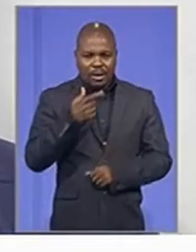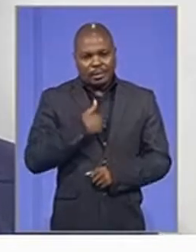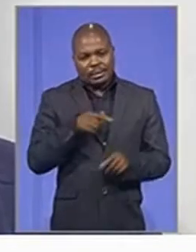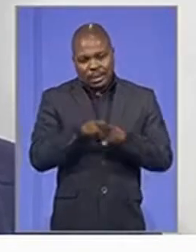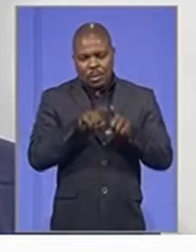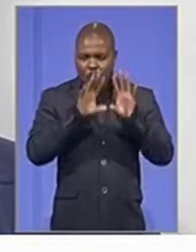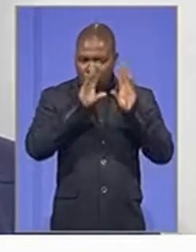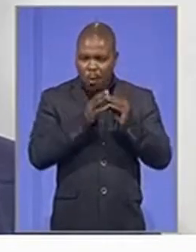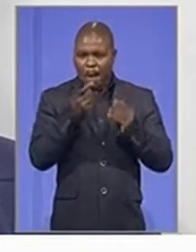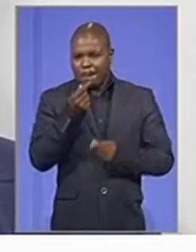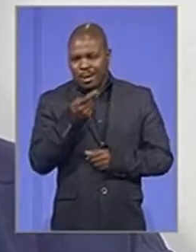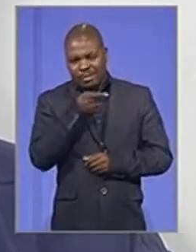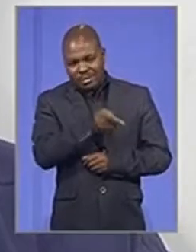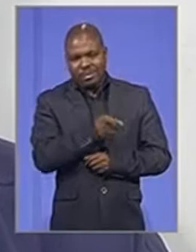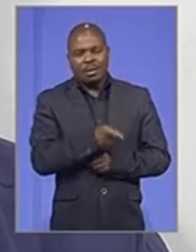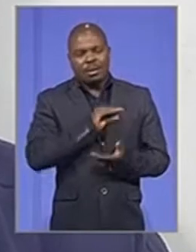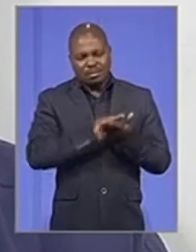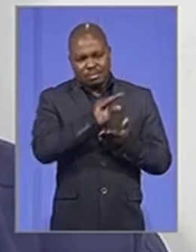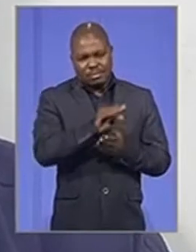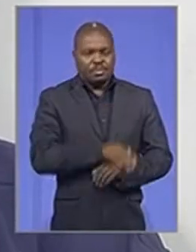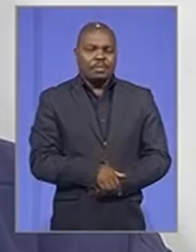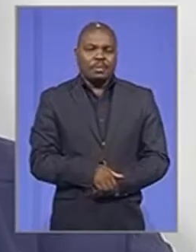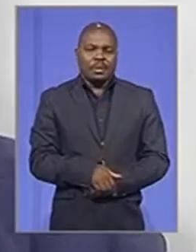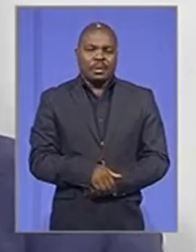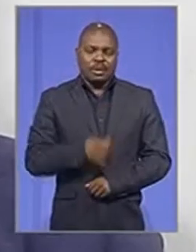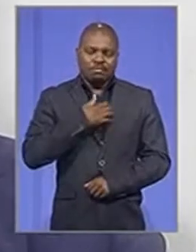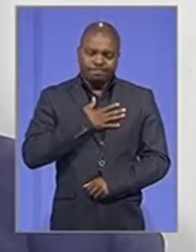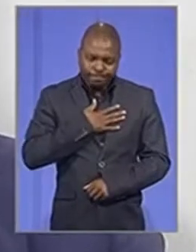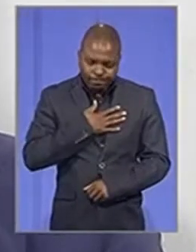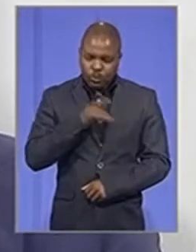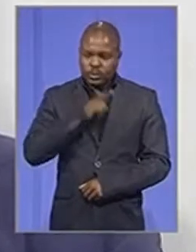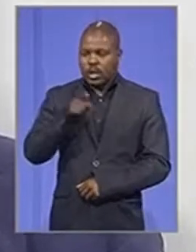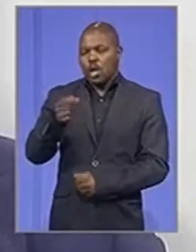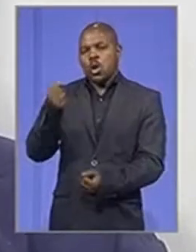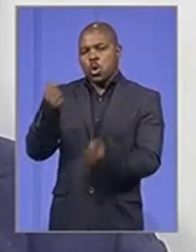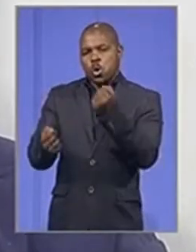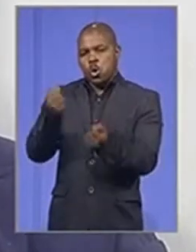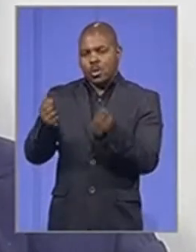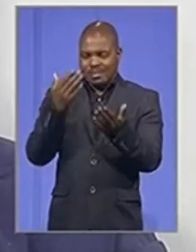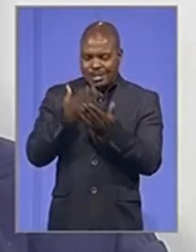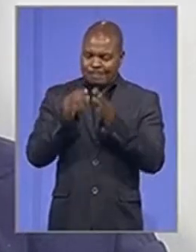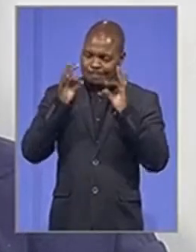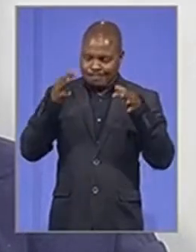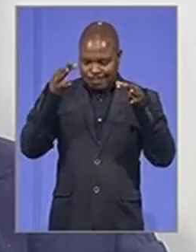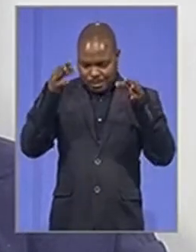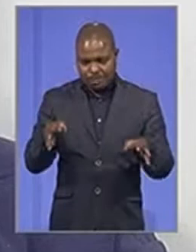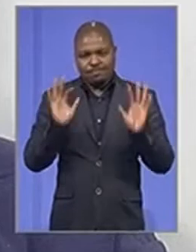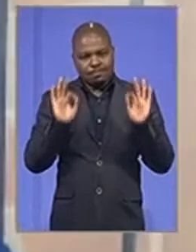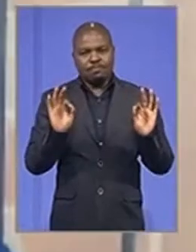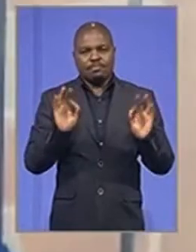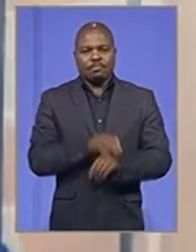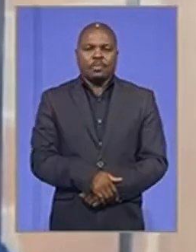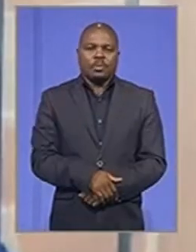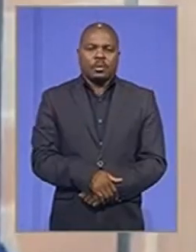Nemali yonke into lo mntwana bengifavor yonke. Sifisa nje ukuthi umthetho ngathi ungathathi umthetho osebenza ngayo.